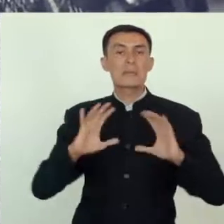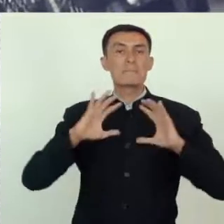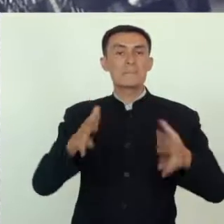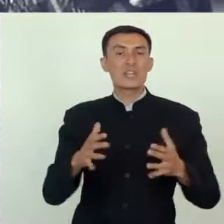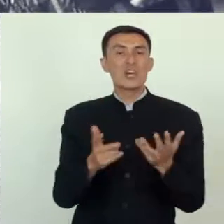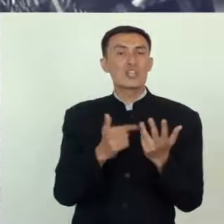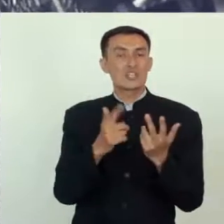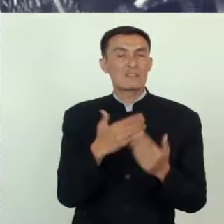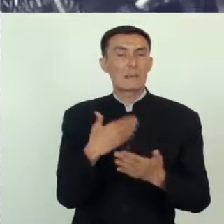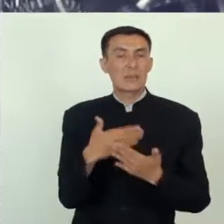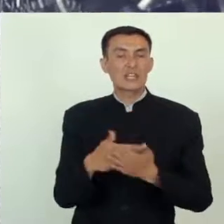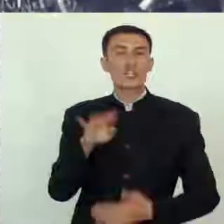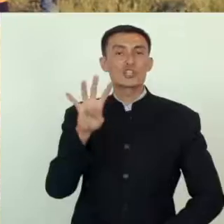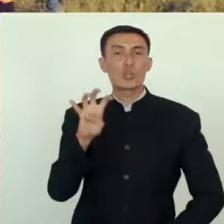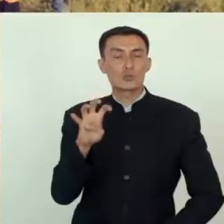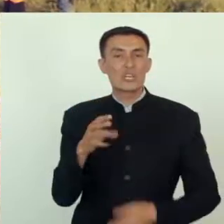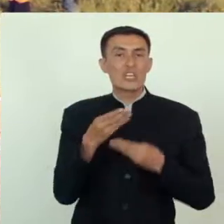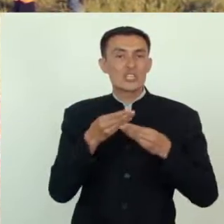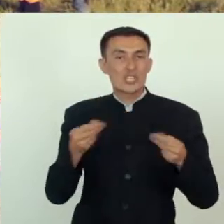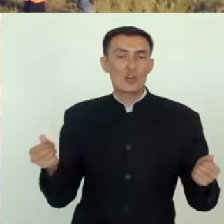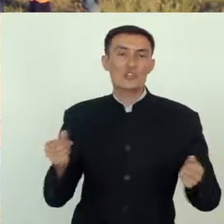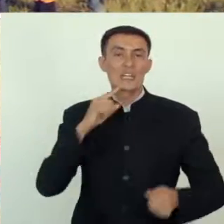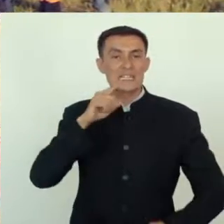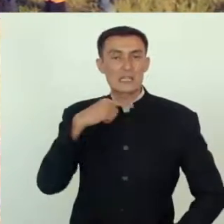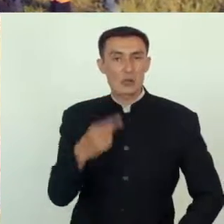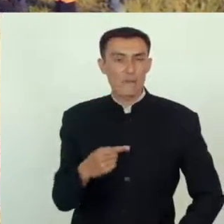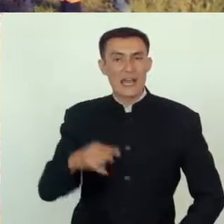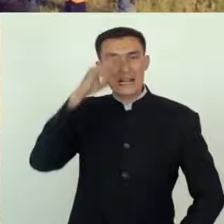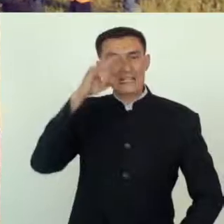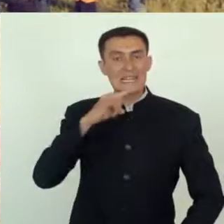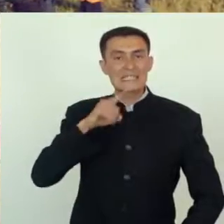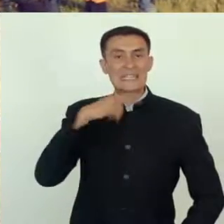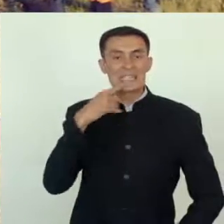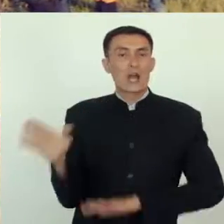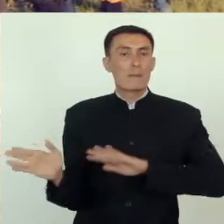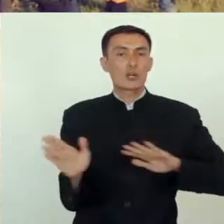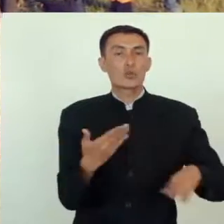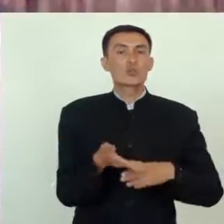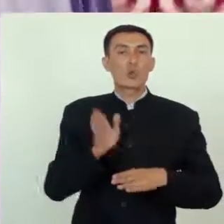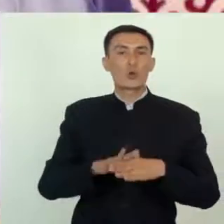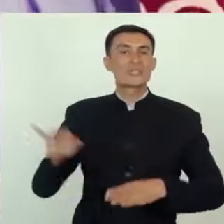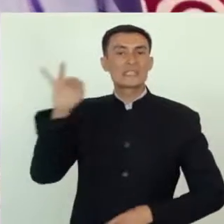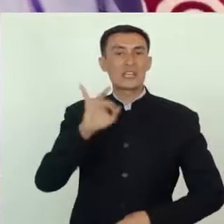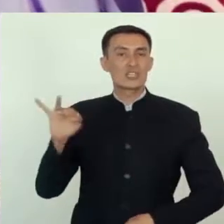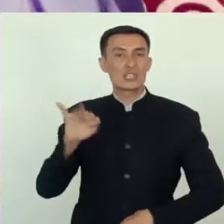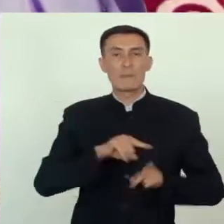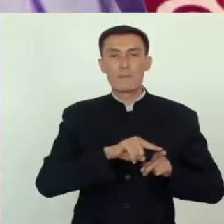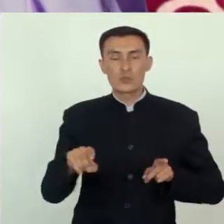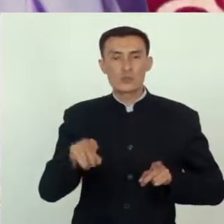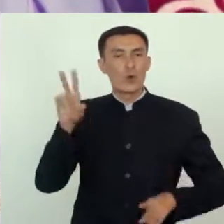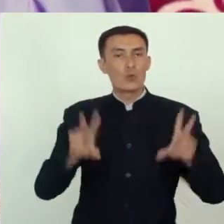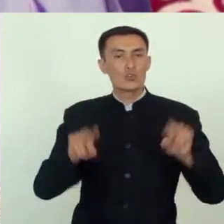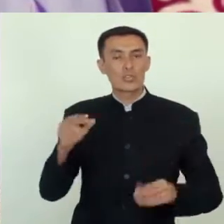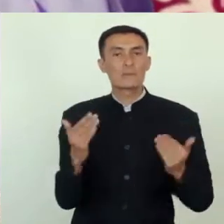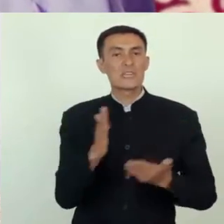400 languages, and some are already extinct. The Kazakh language has gone down hard historical path. Thanks